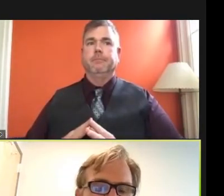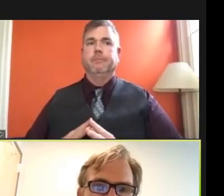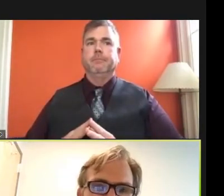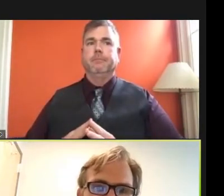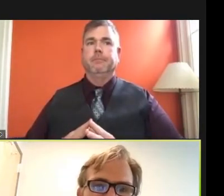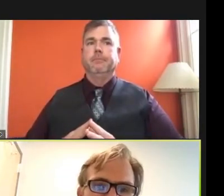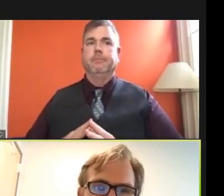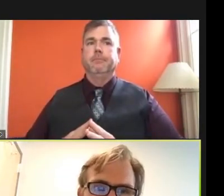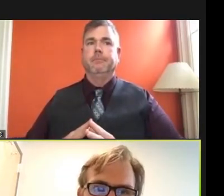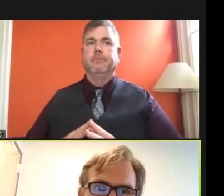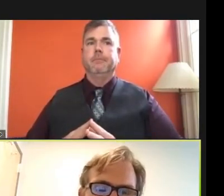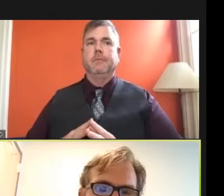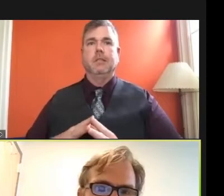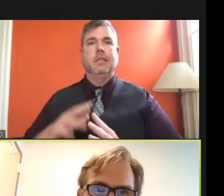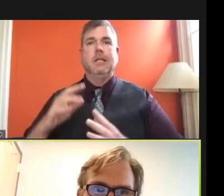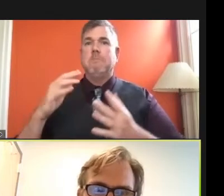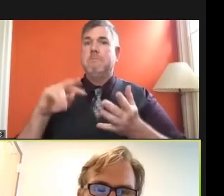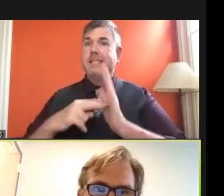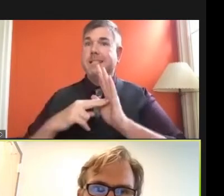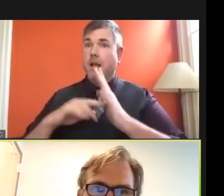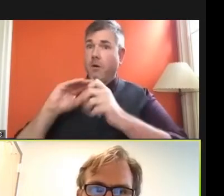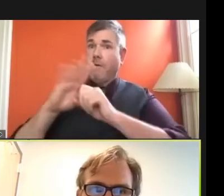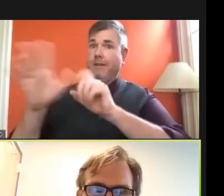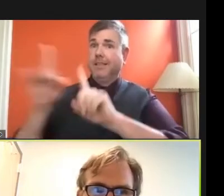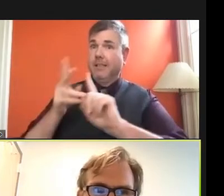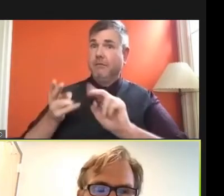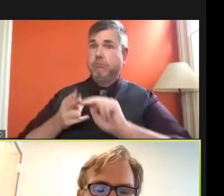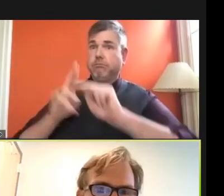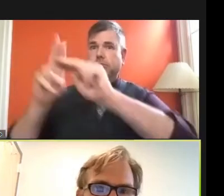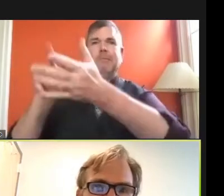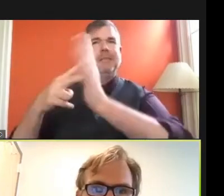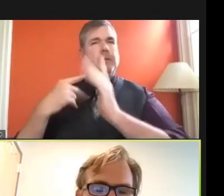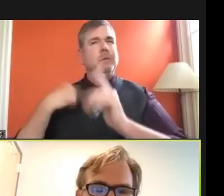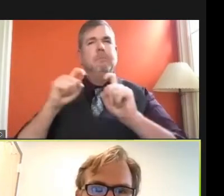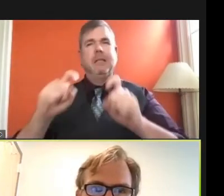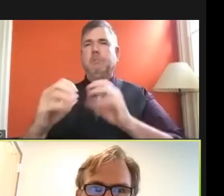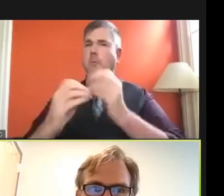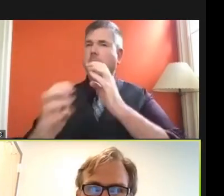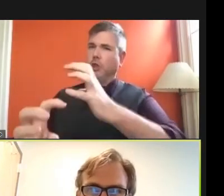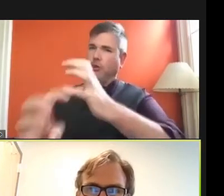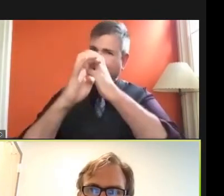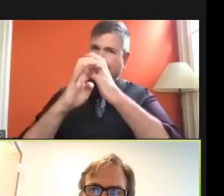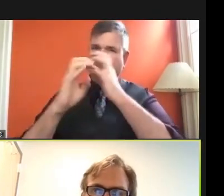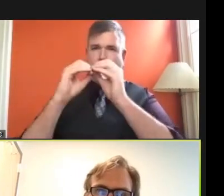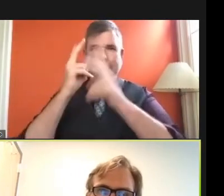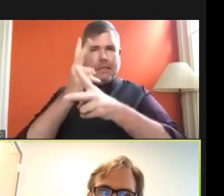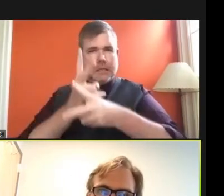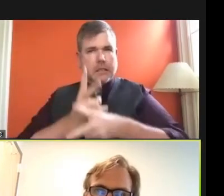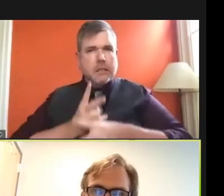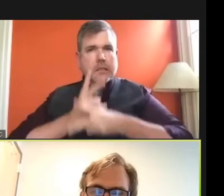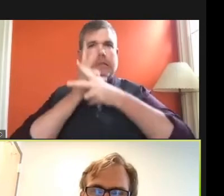opportunities we have to actually control this within our own lives and our own behaviors are doubly important.